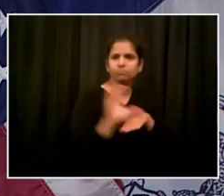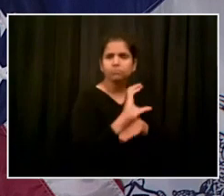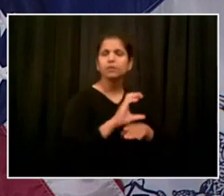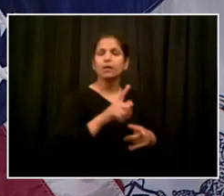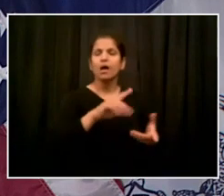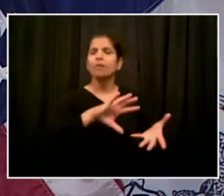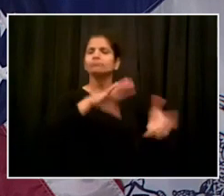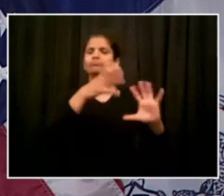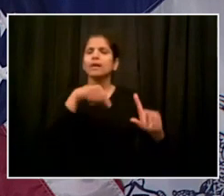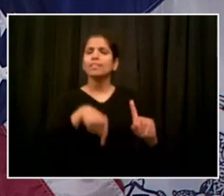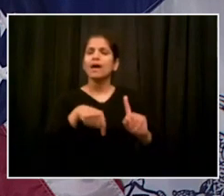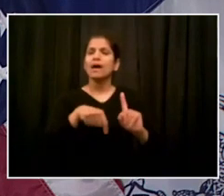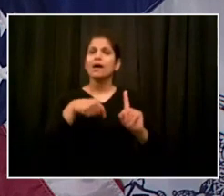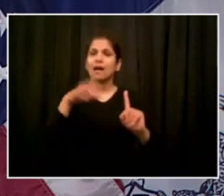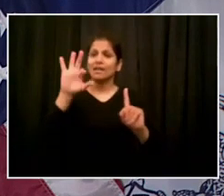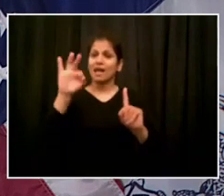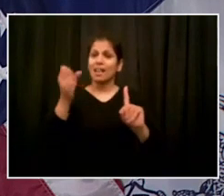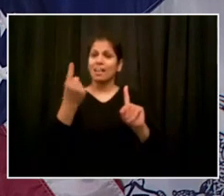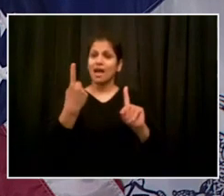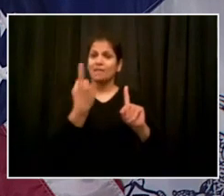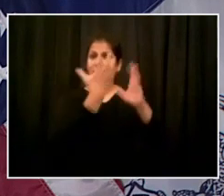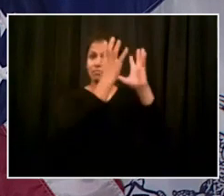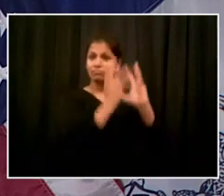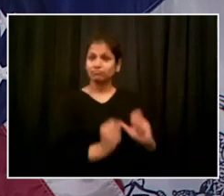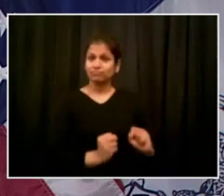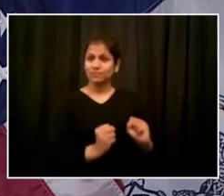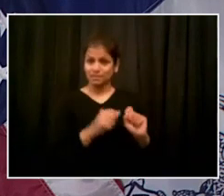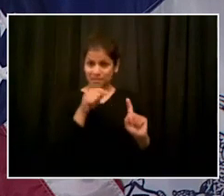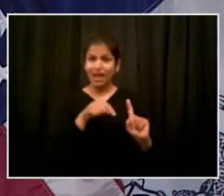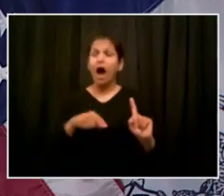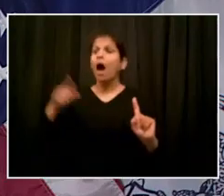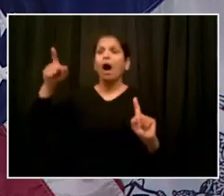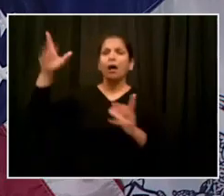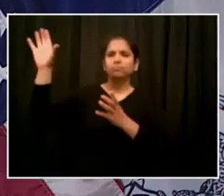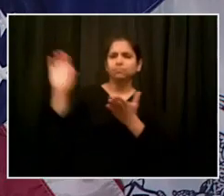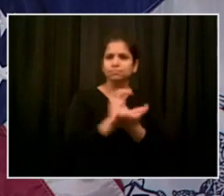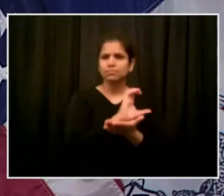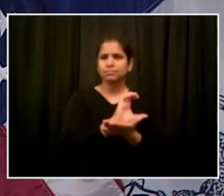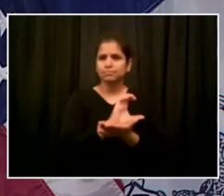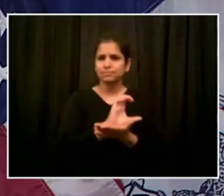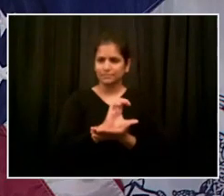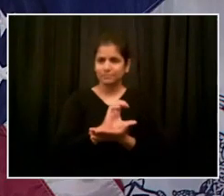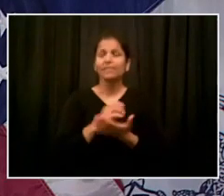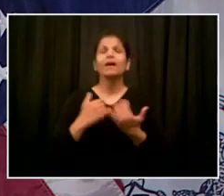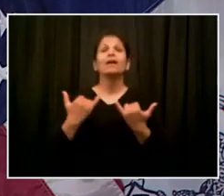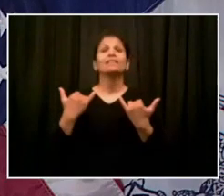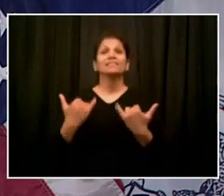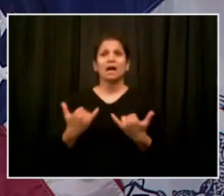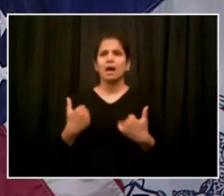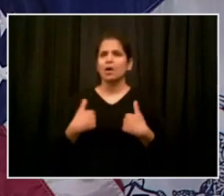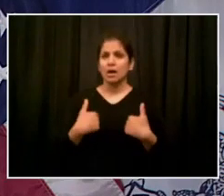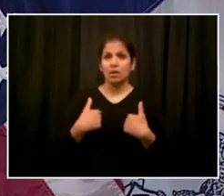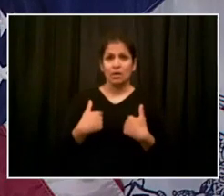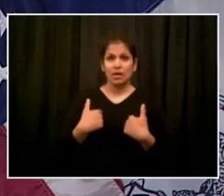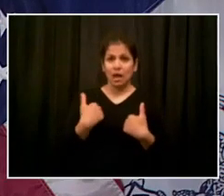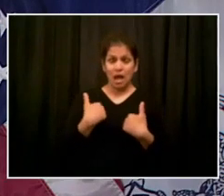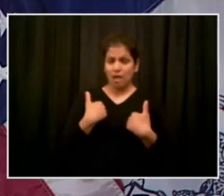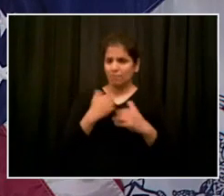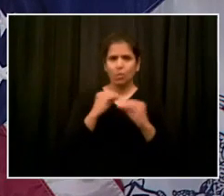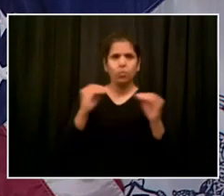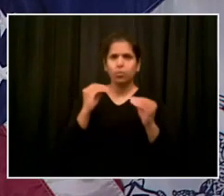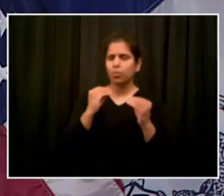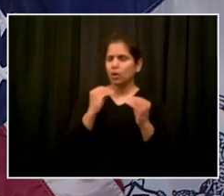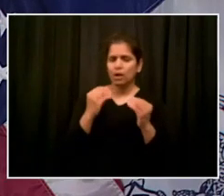do to help make sure that New York City could come back after the tragedy of 9/11. There was not a doubt in anyone's mind in